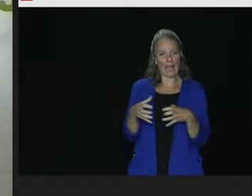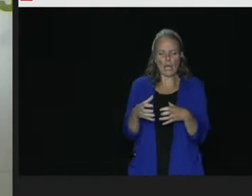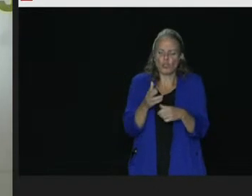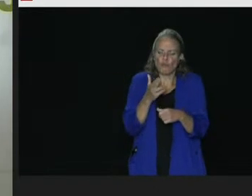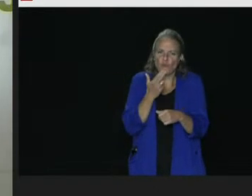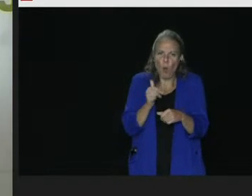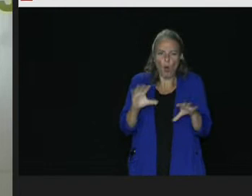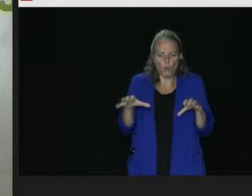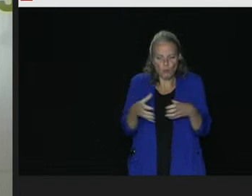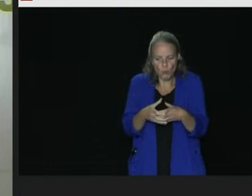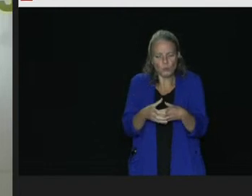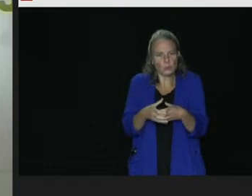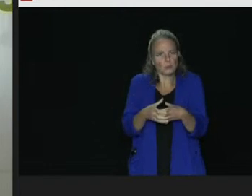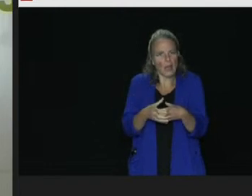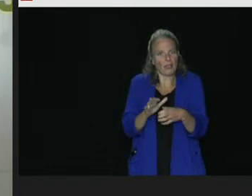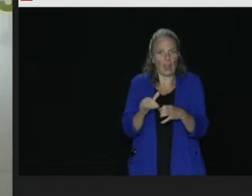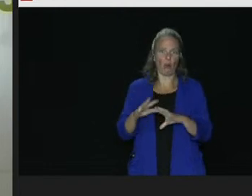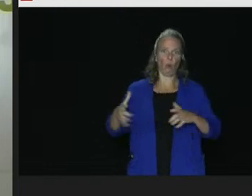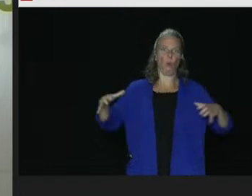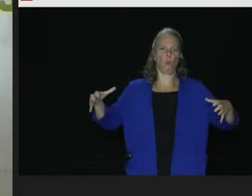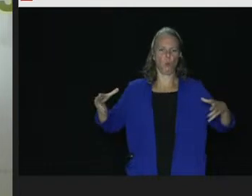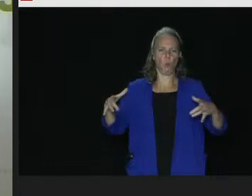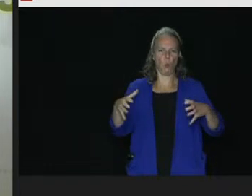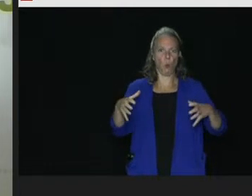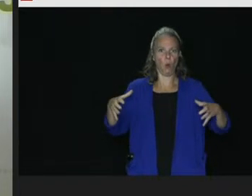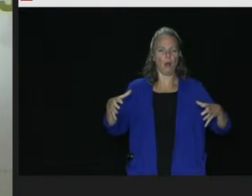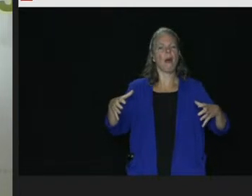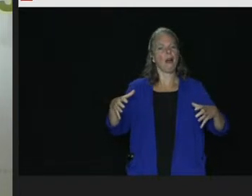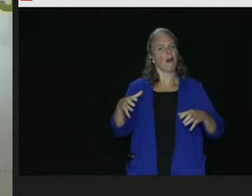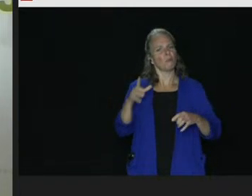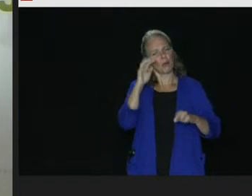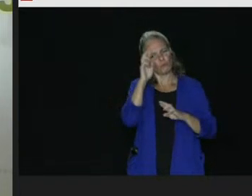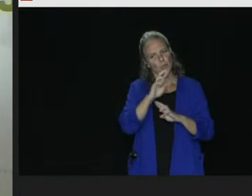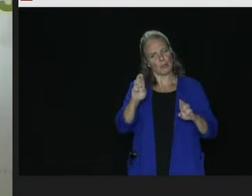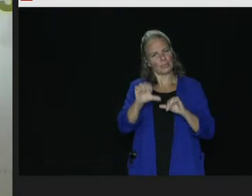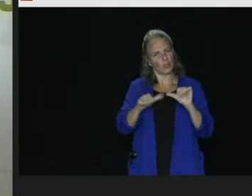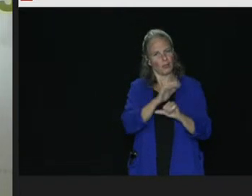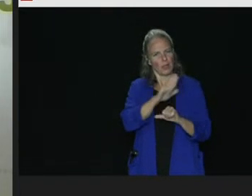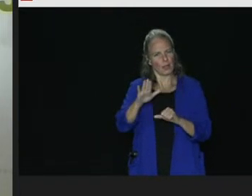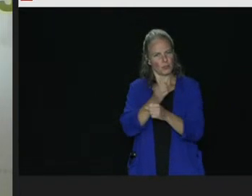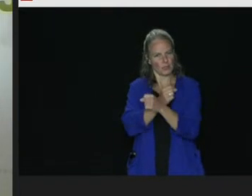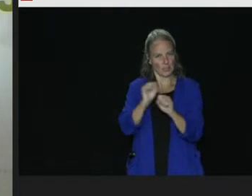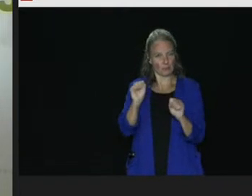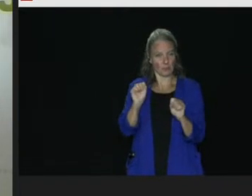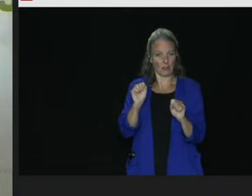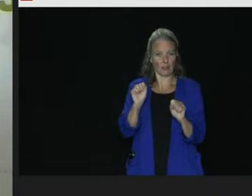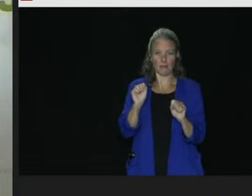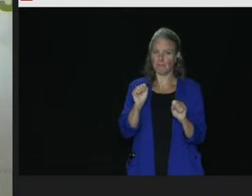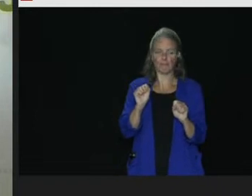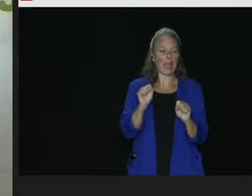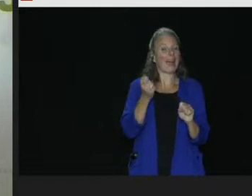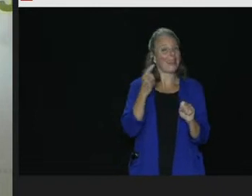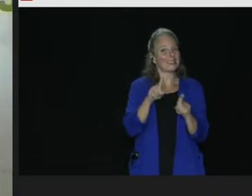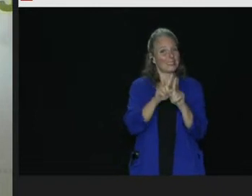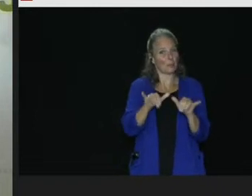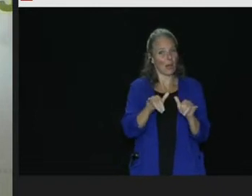recommended, I would say, anywhere in Canada, while following local public health